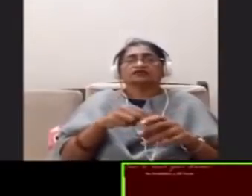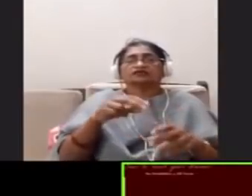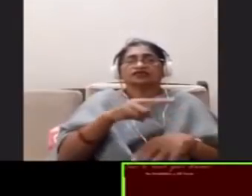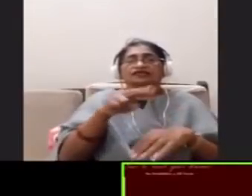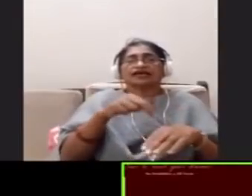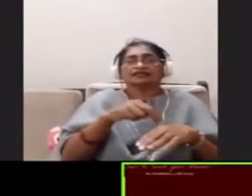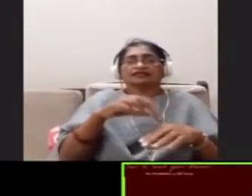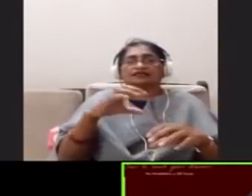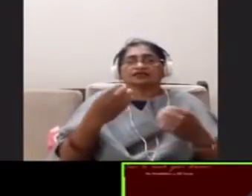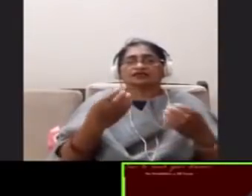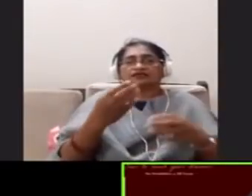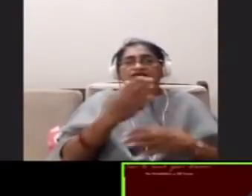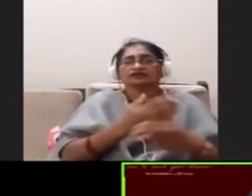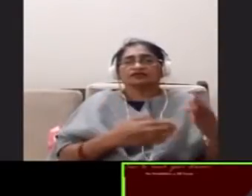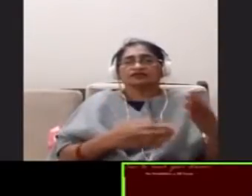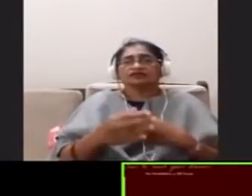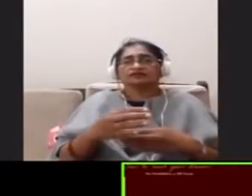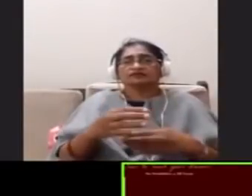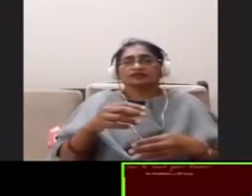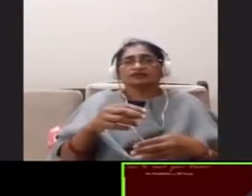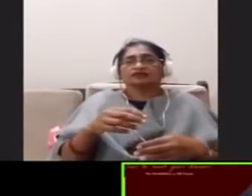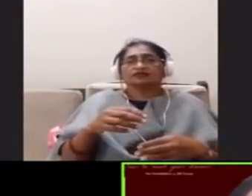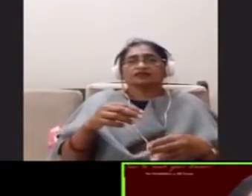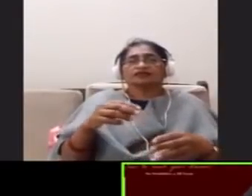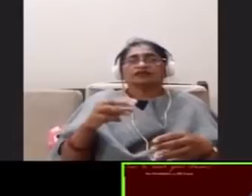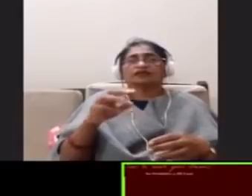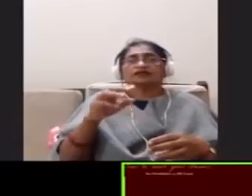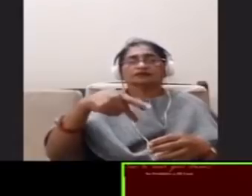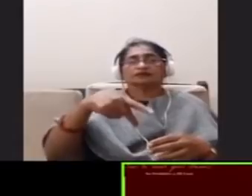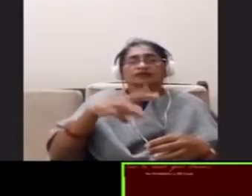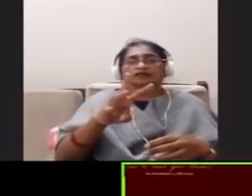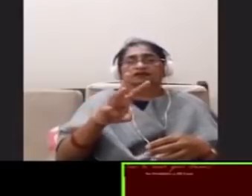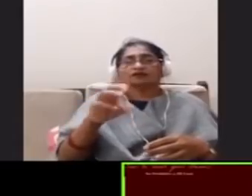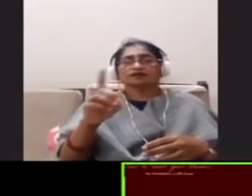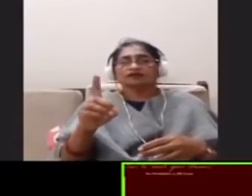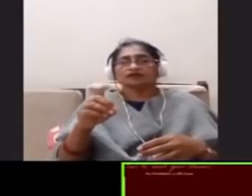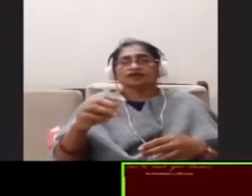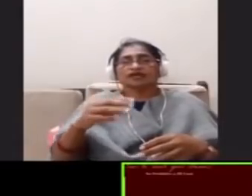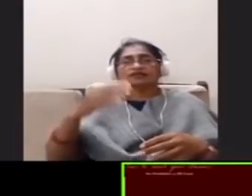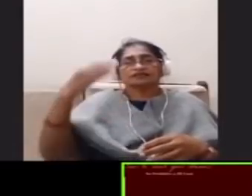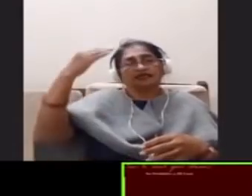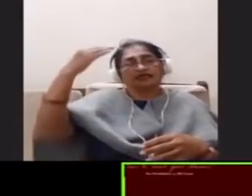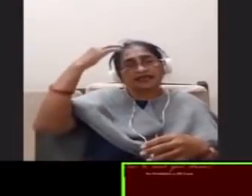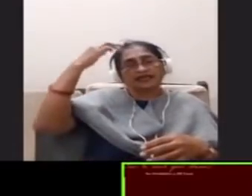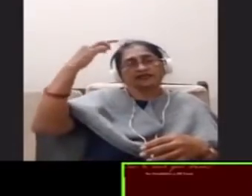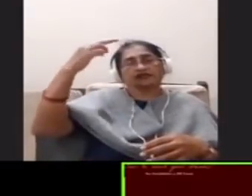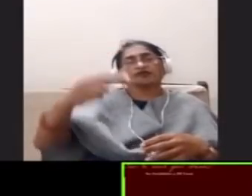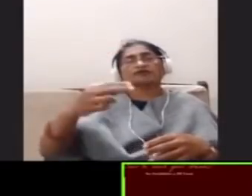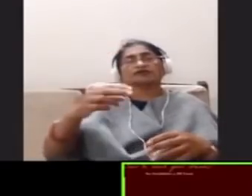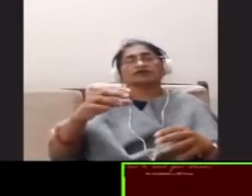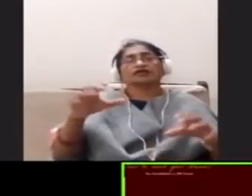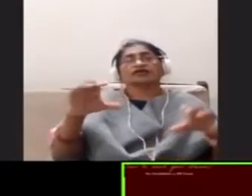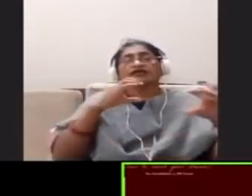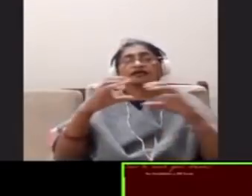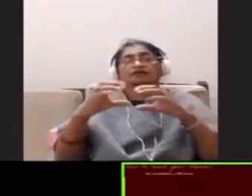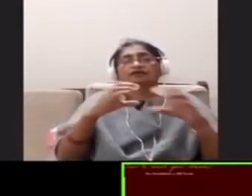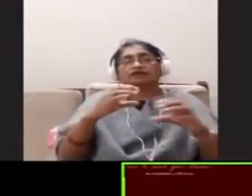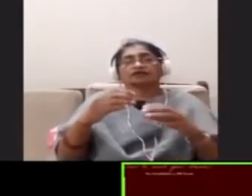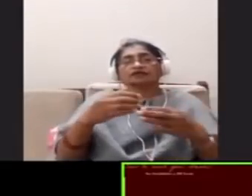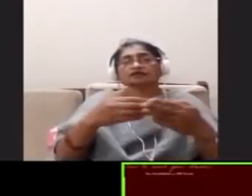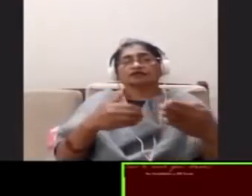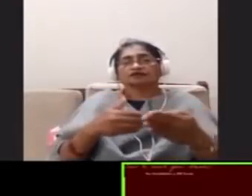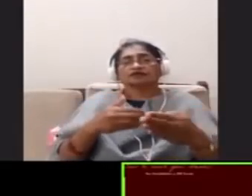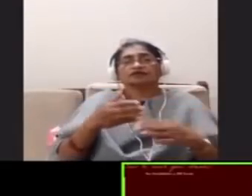with Disabilities, NCPBWD, as a head of communications and public relations before rising to the position